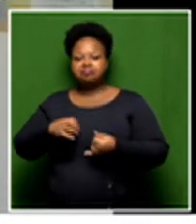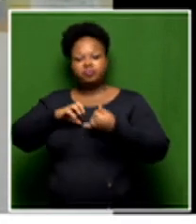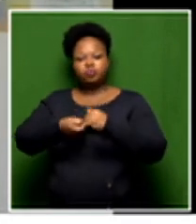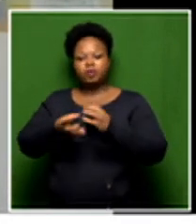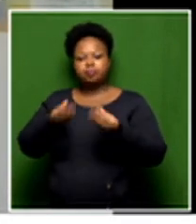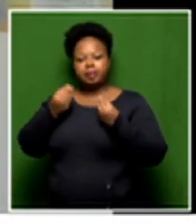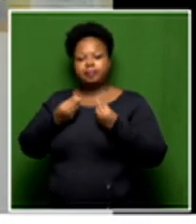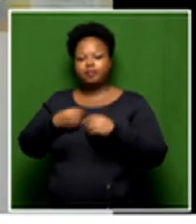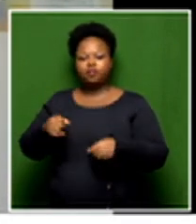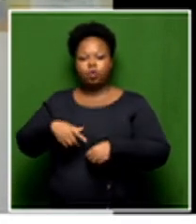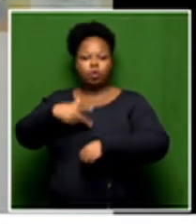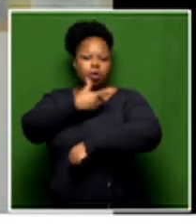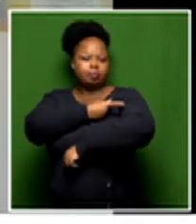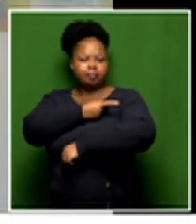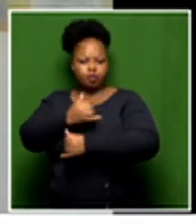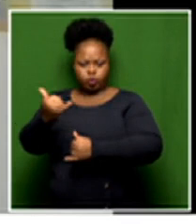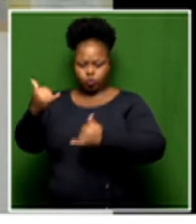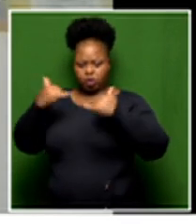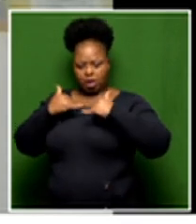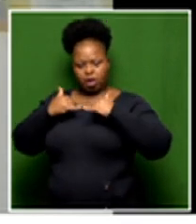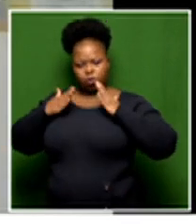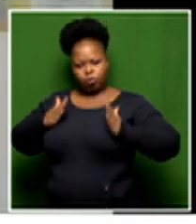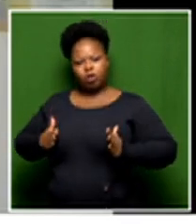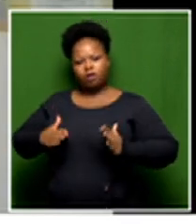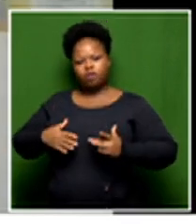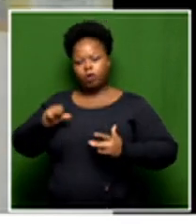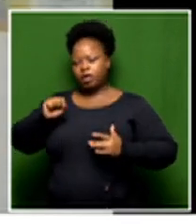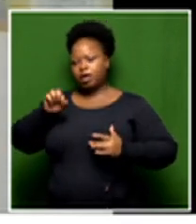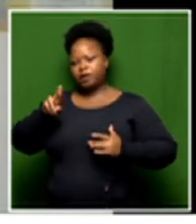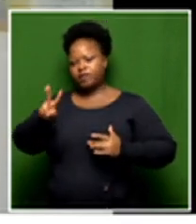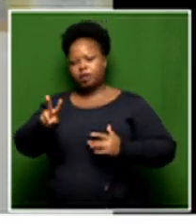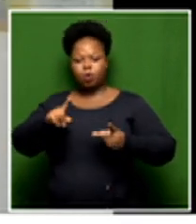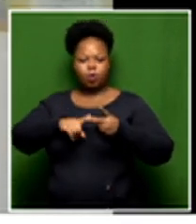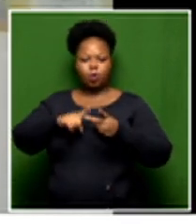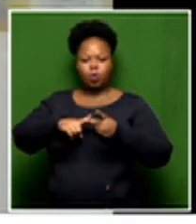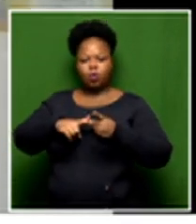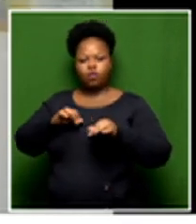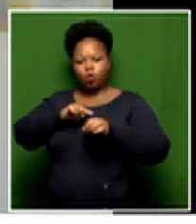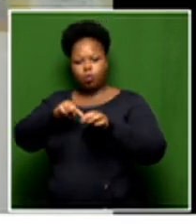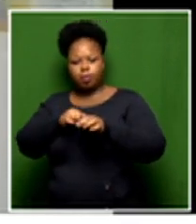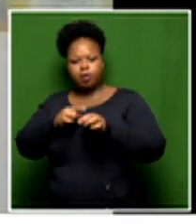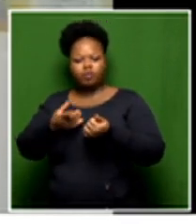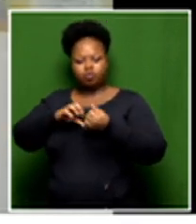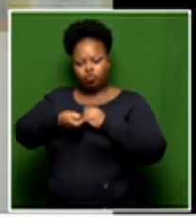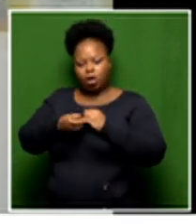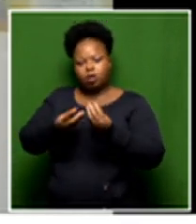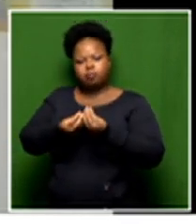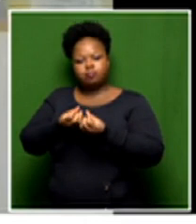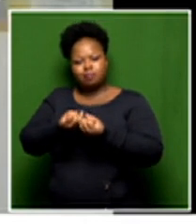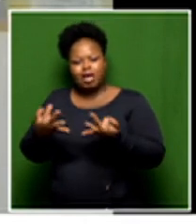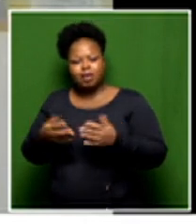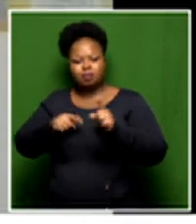long-acting antiretroviral drugs or long-acting monoclonal or polyclonal antibodies,